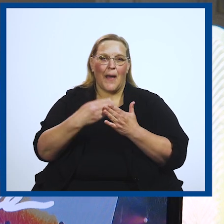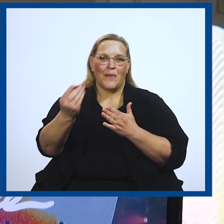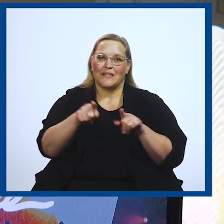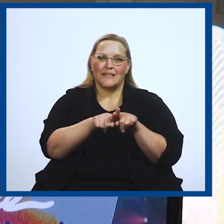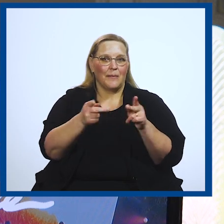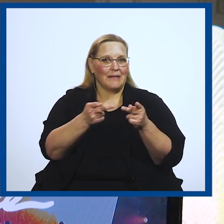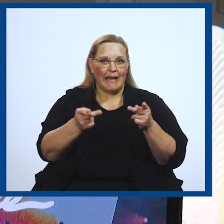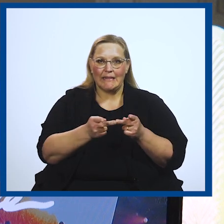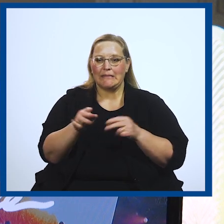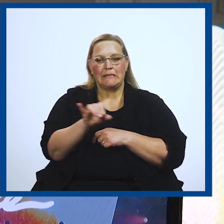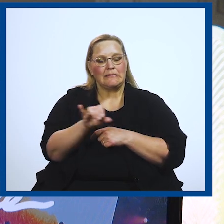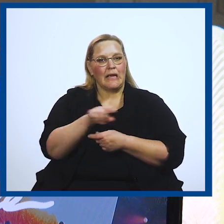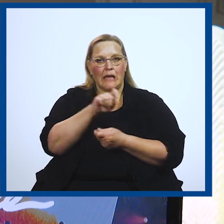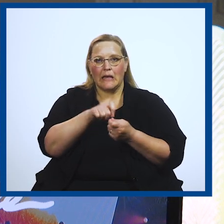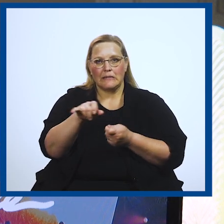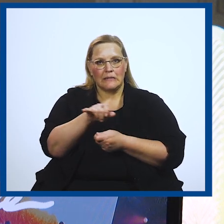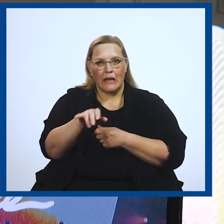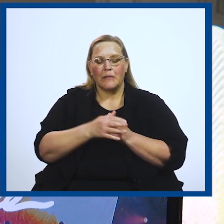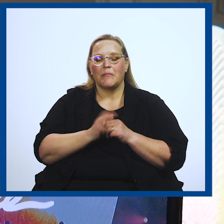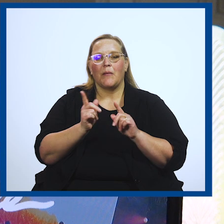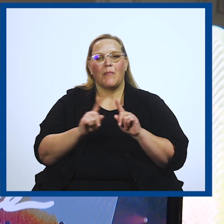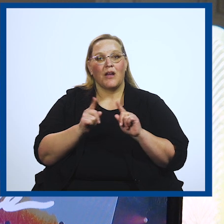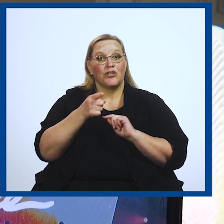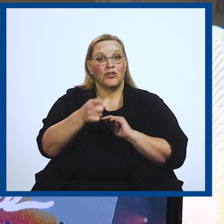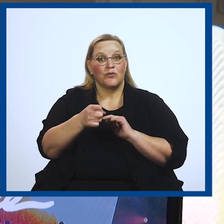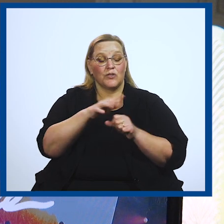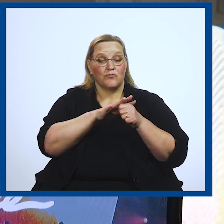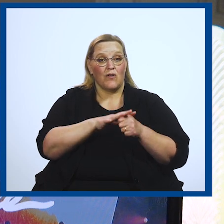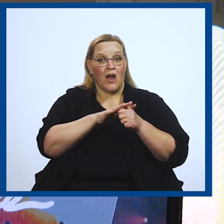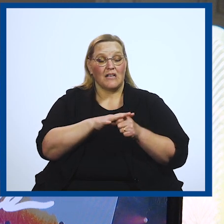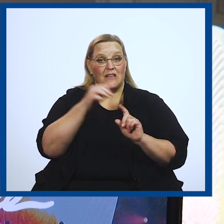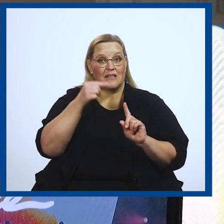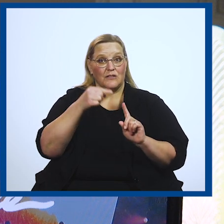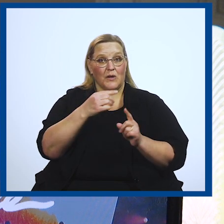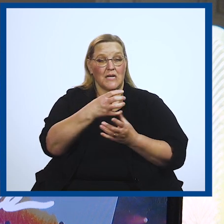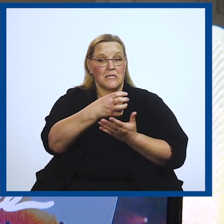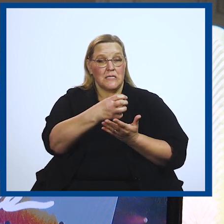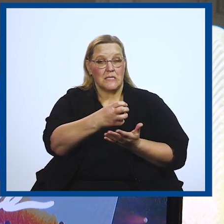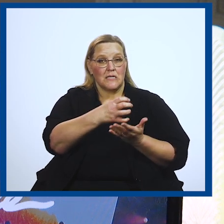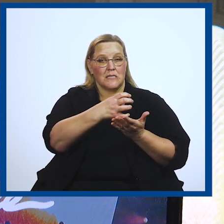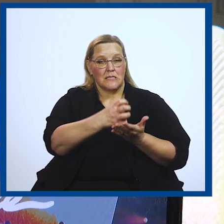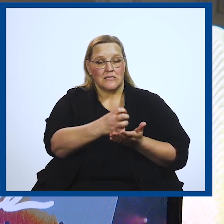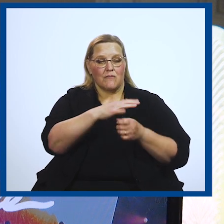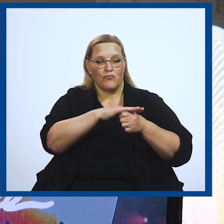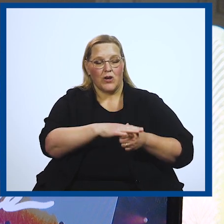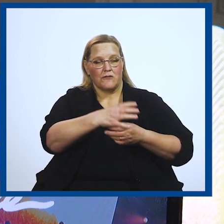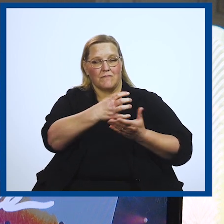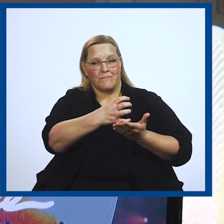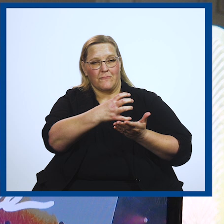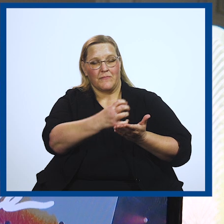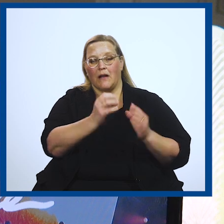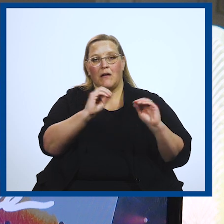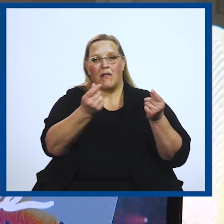same place. They're identical cans, but here's the deal. You stress this one, you squeeze this one, you put pressure on this